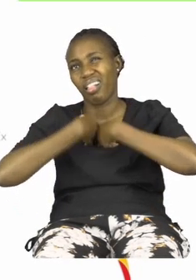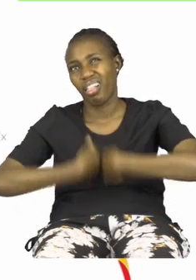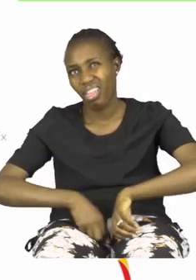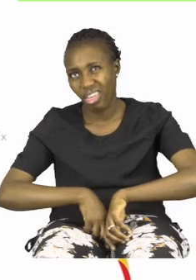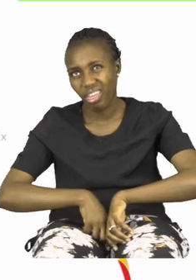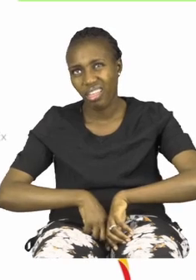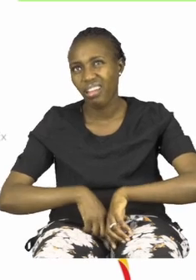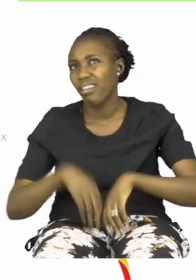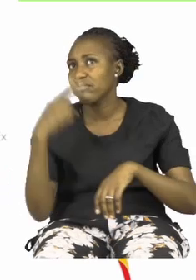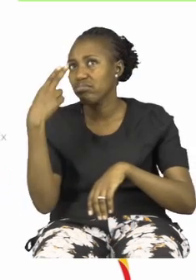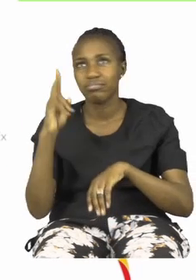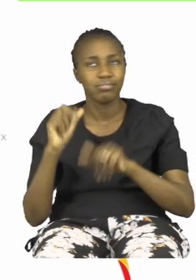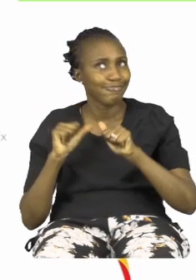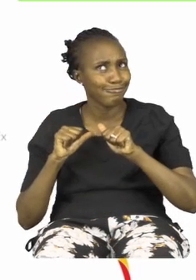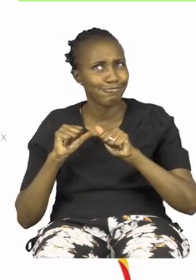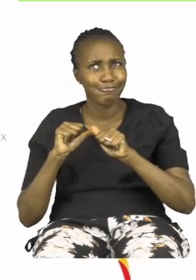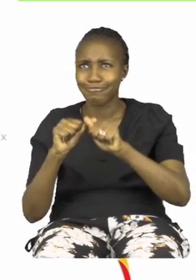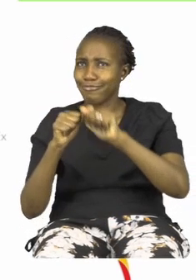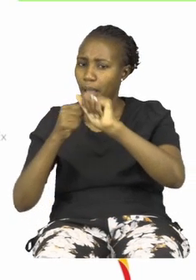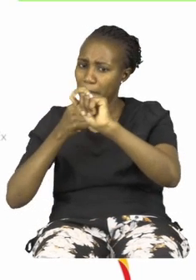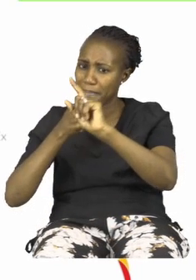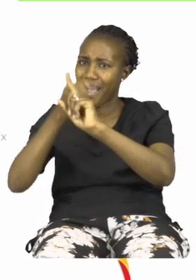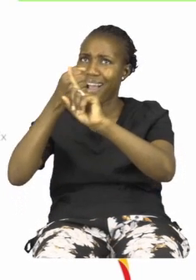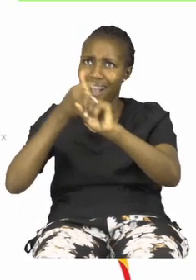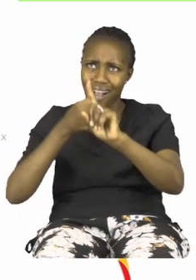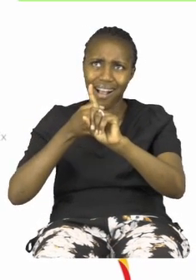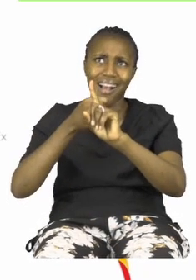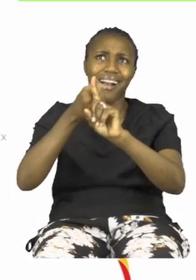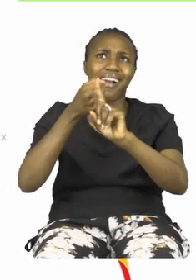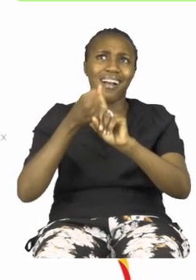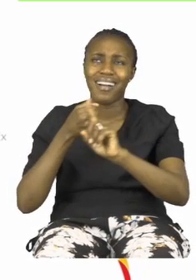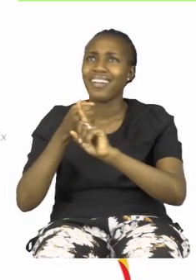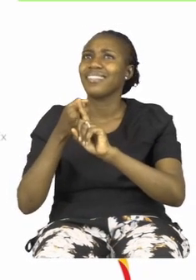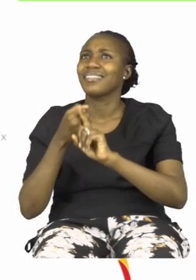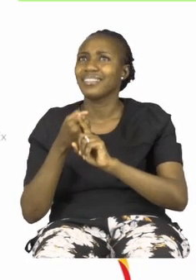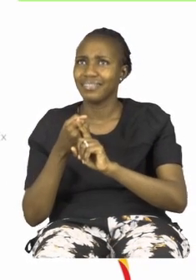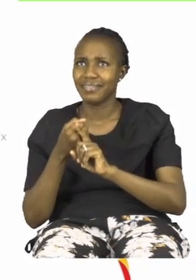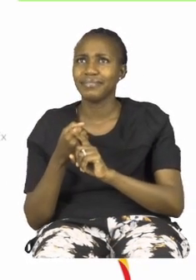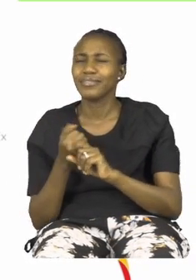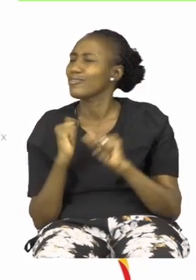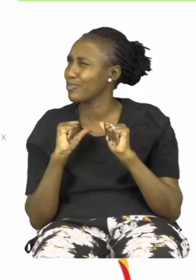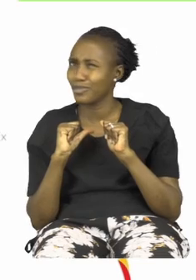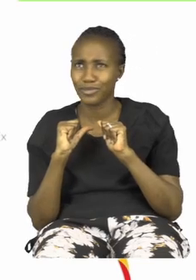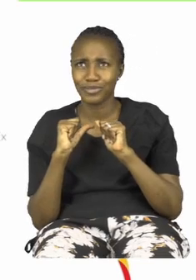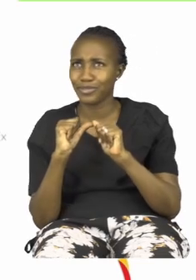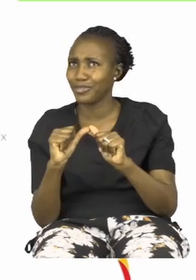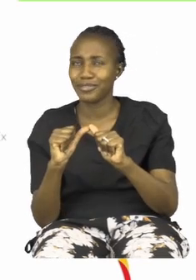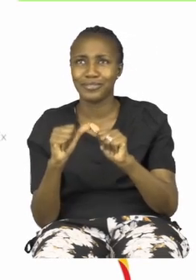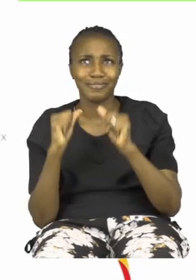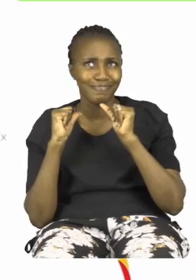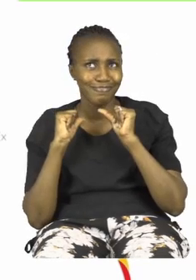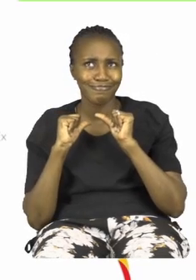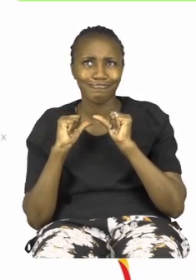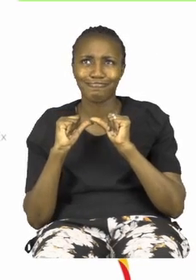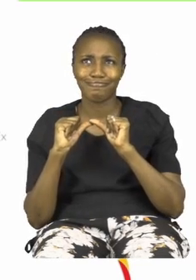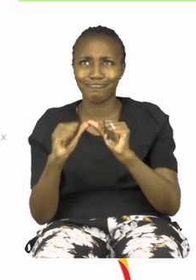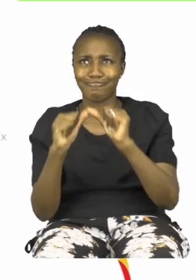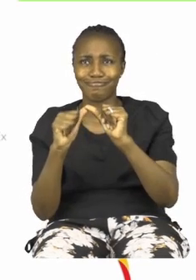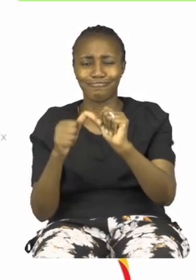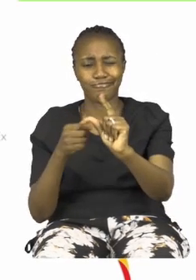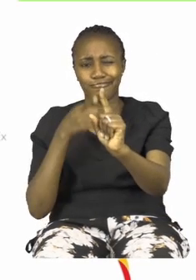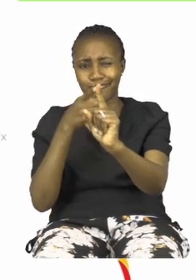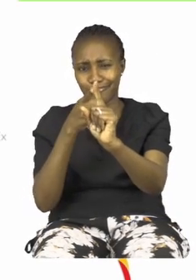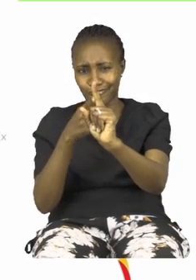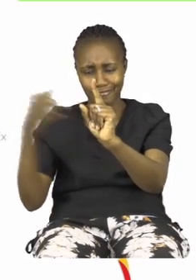forward. And don't let anybody try and stop you from reaching the goal that you set out